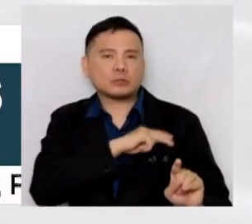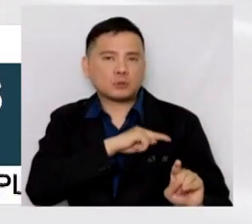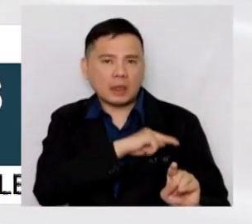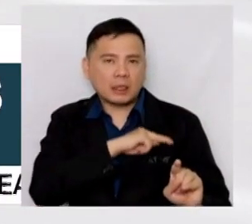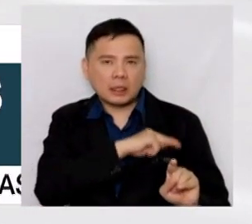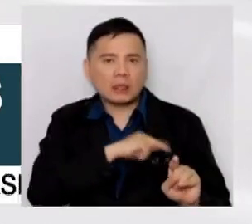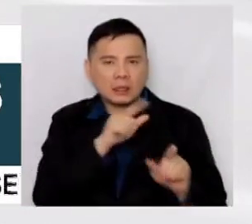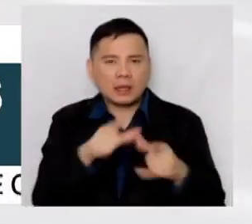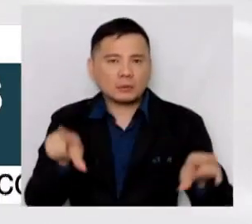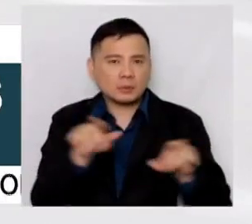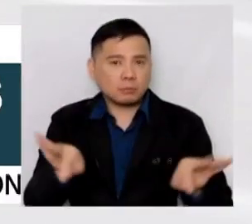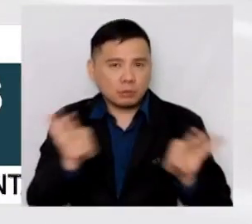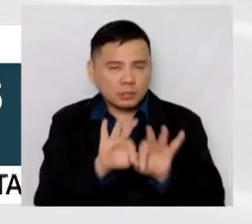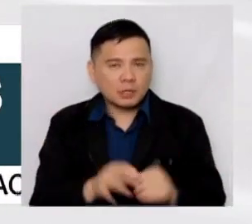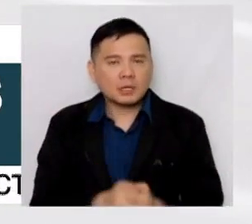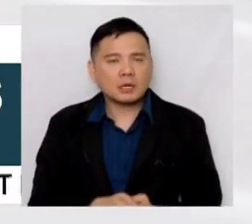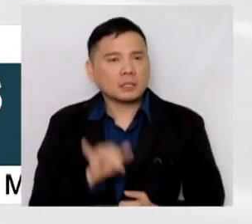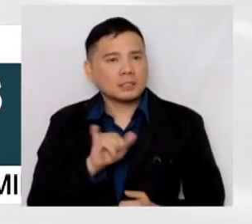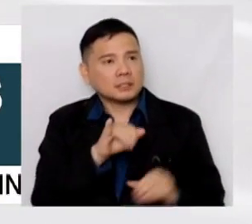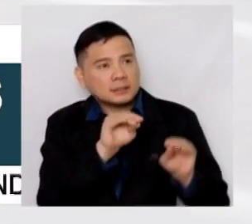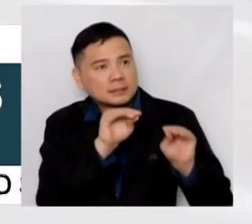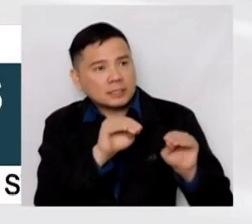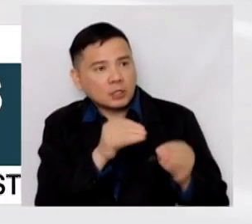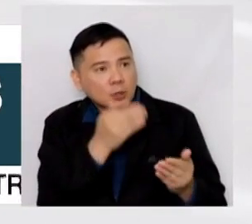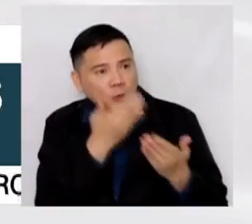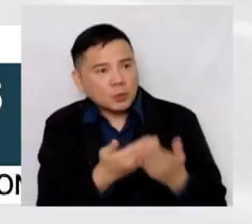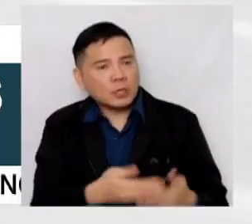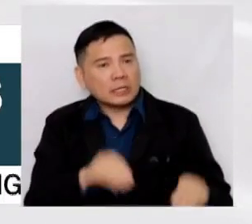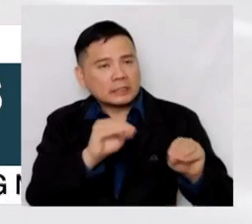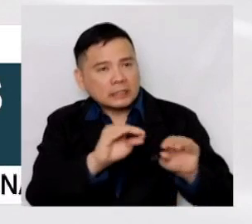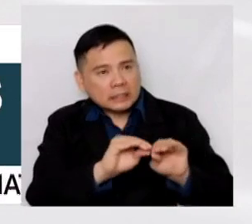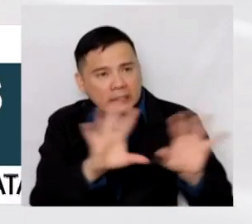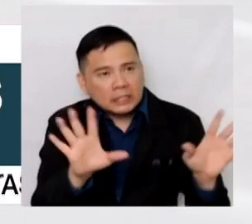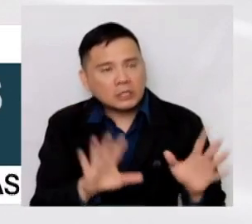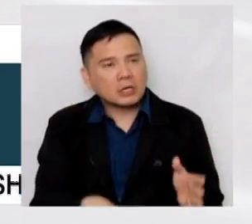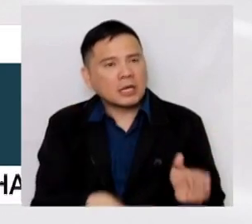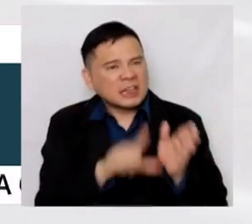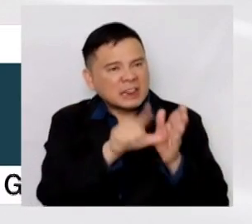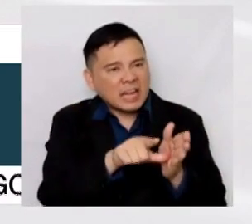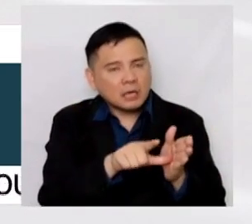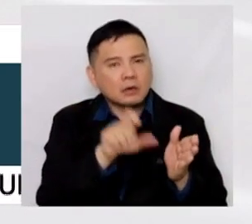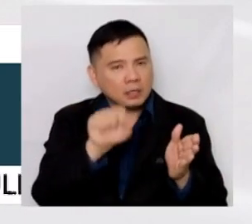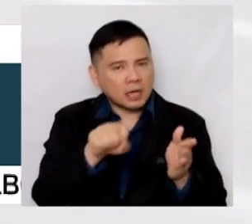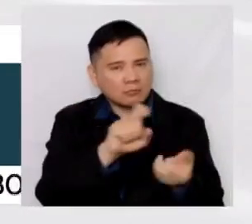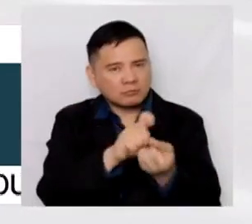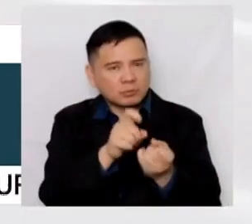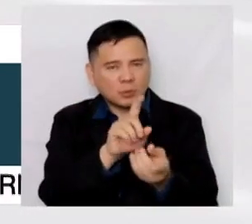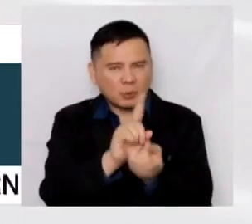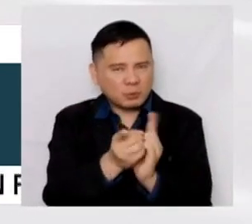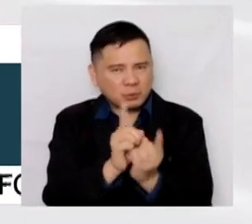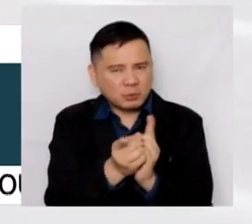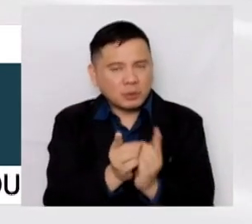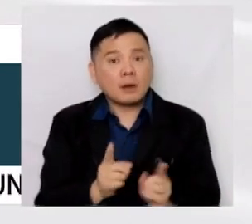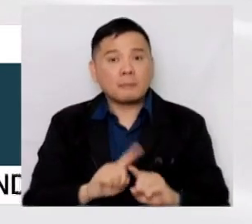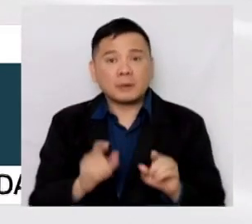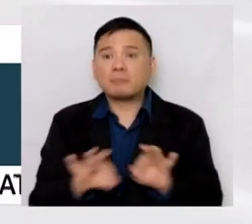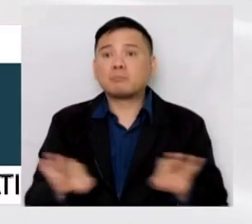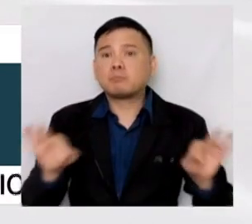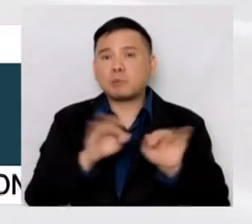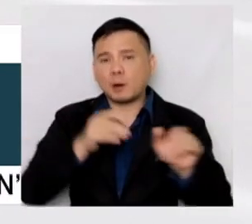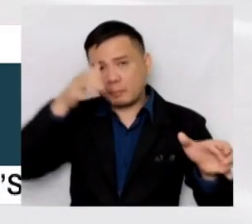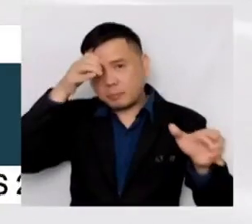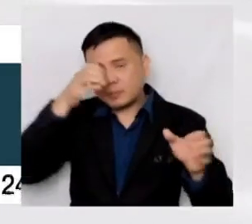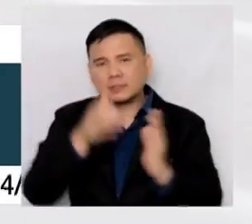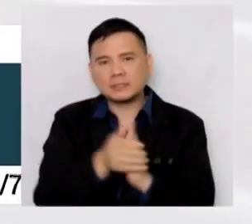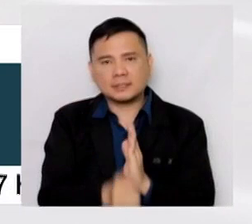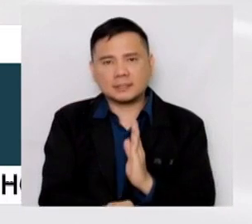them well, teach them clearly, and then it can be translated later, but definitely mastery. A second thing that we'd like to do is,